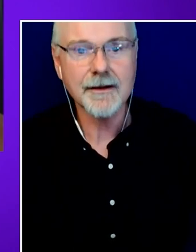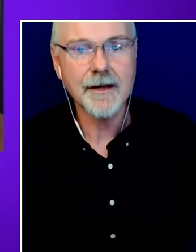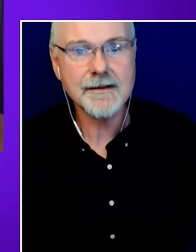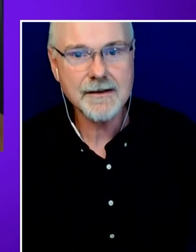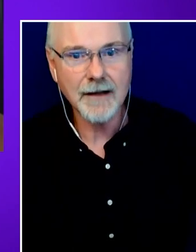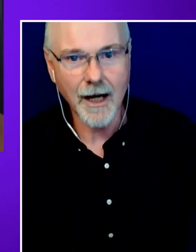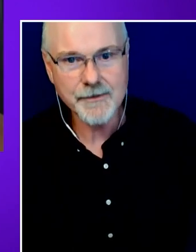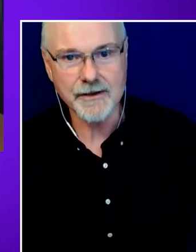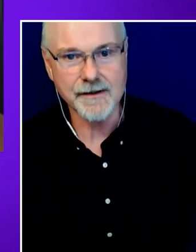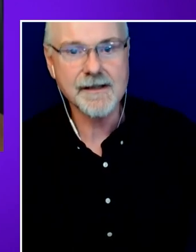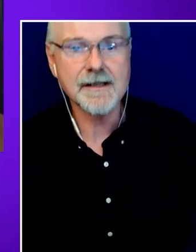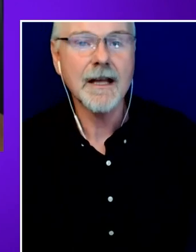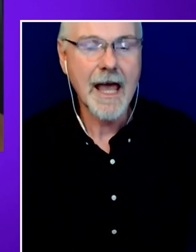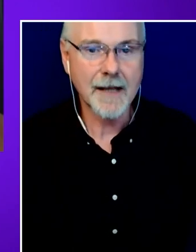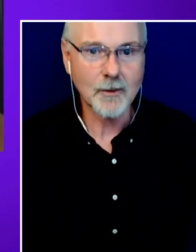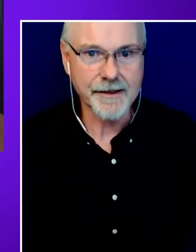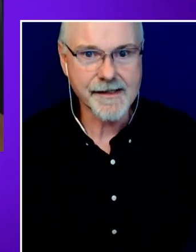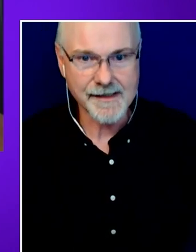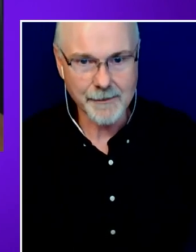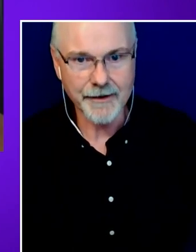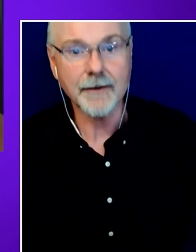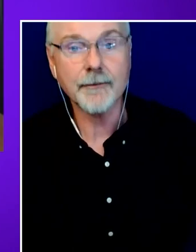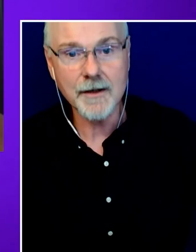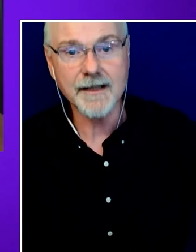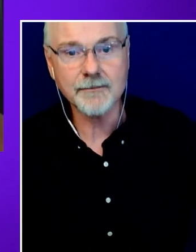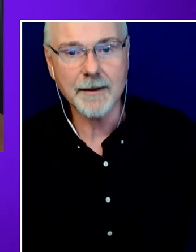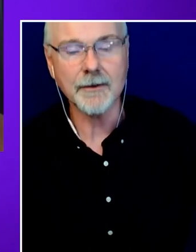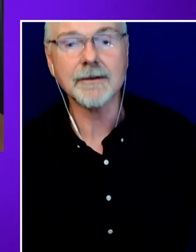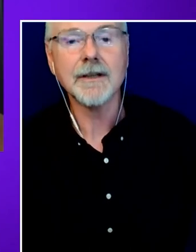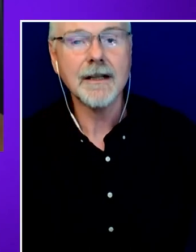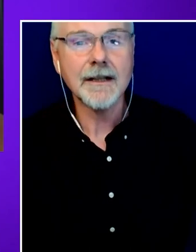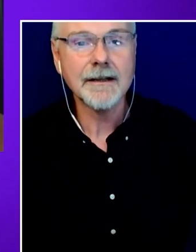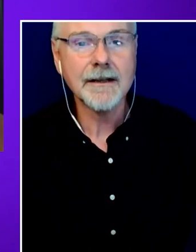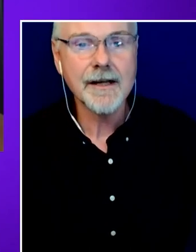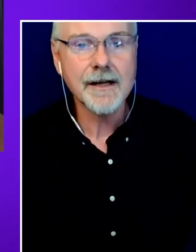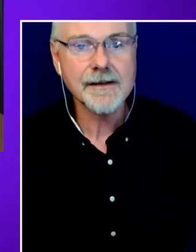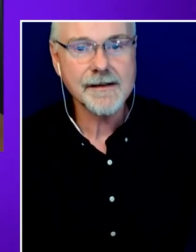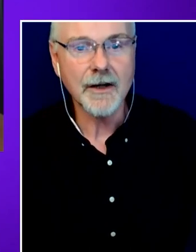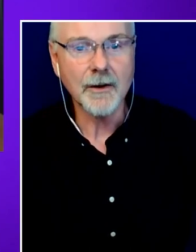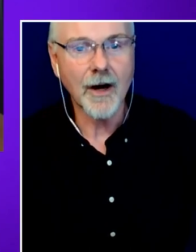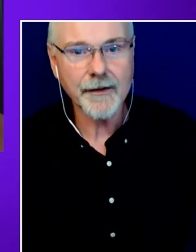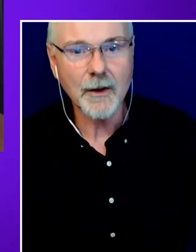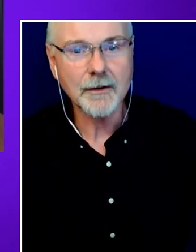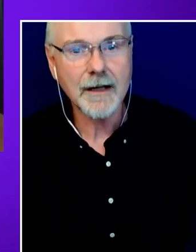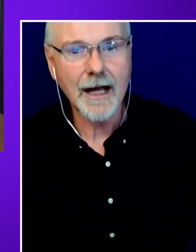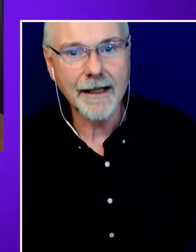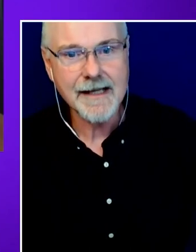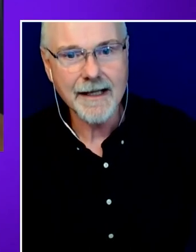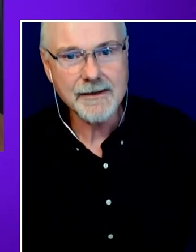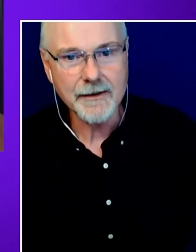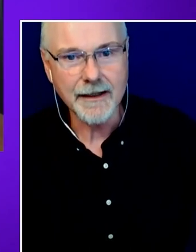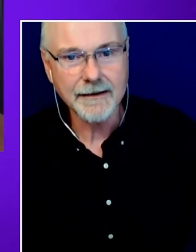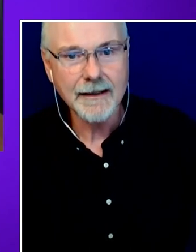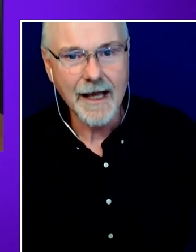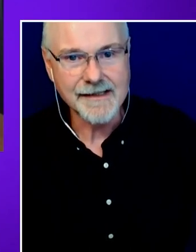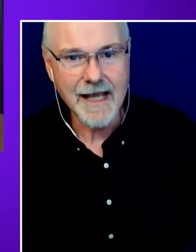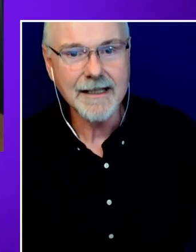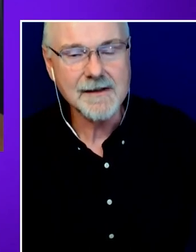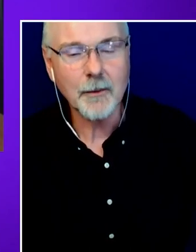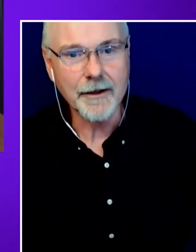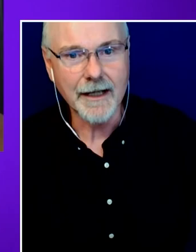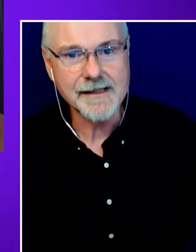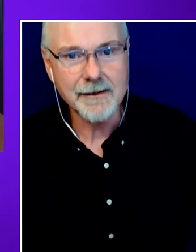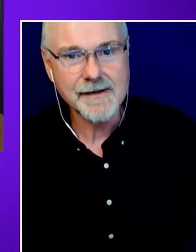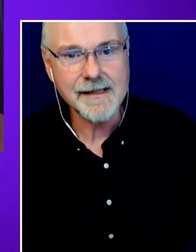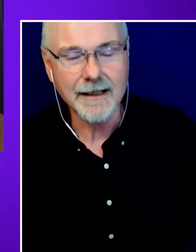more options and more accessible for deaf people. So also, I'd like to add too that as